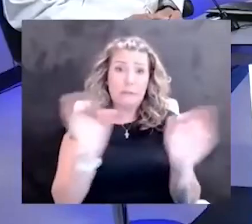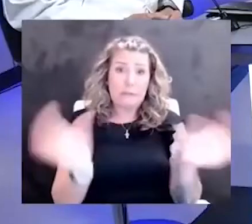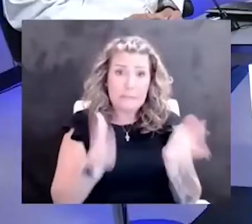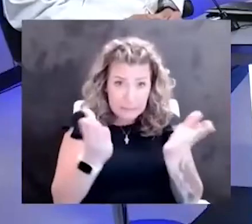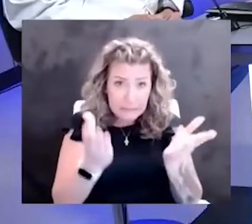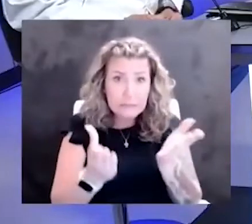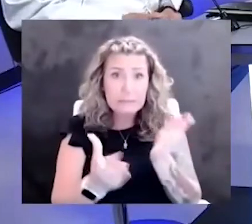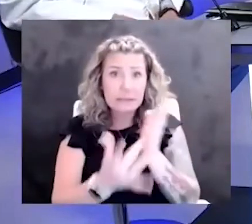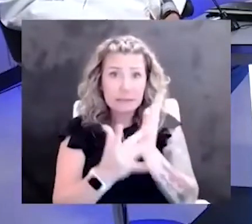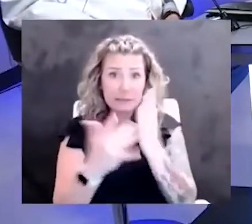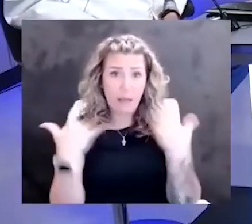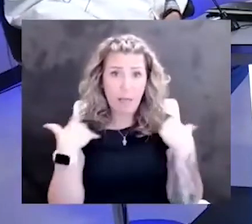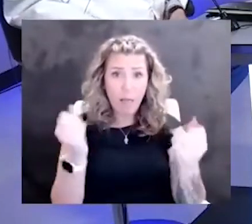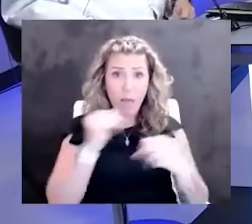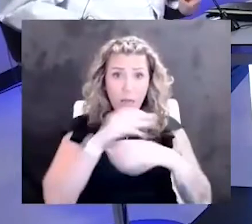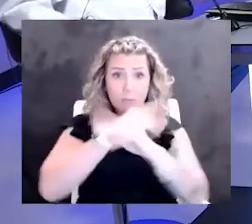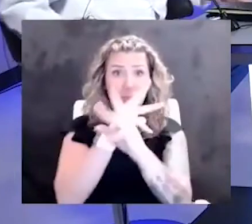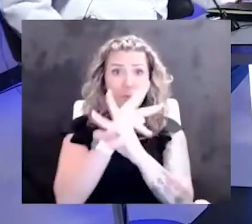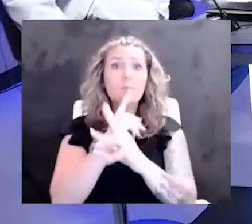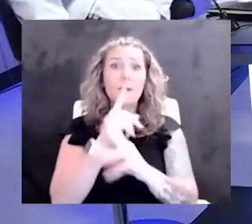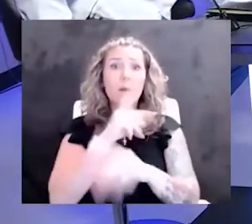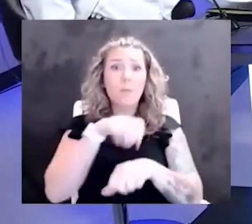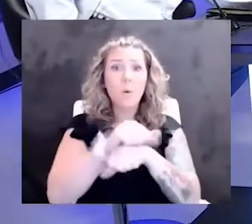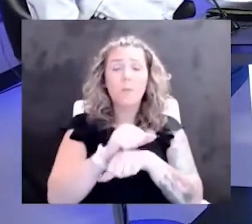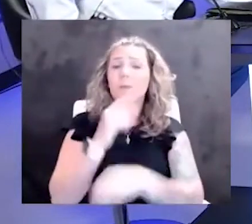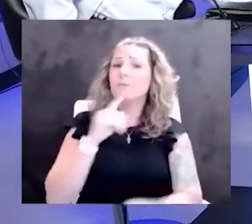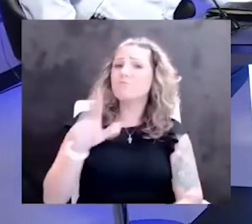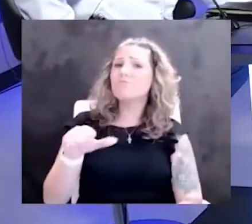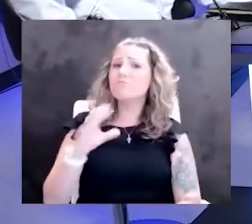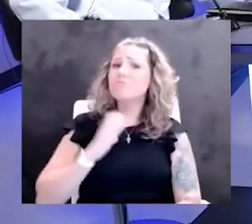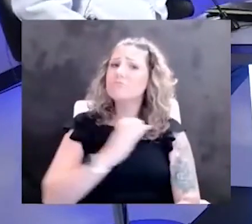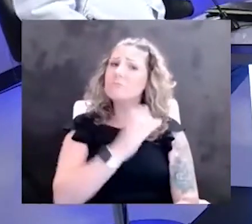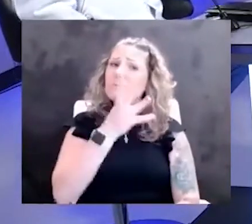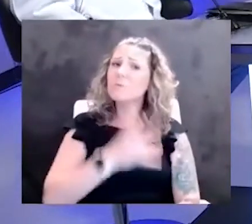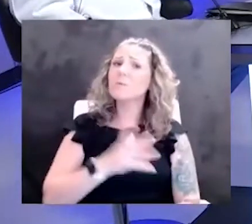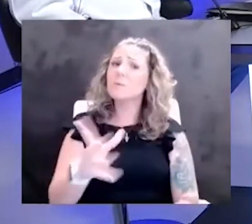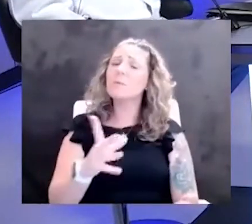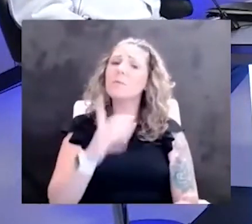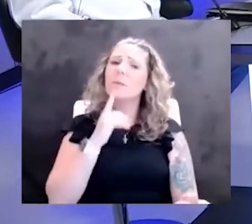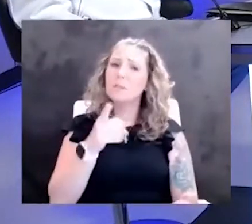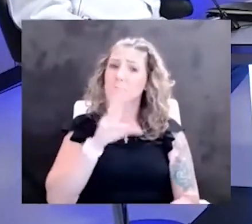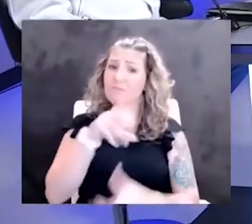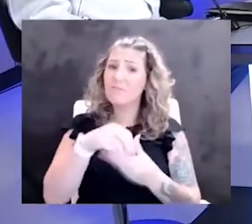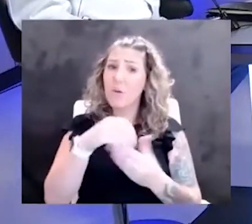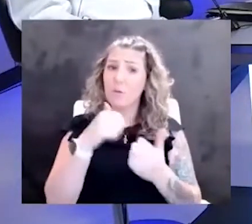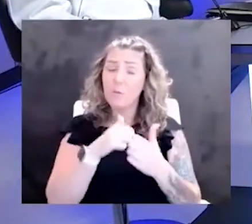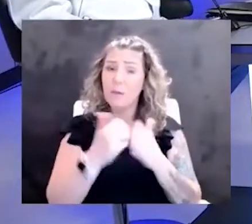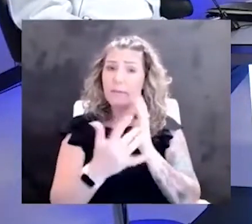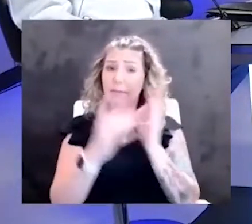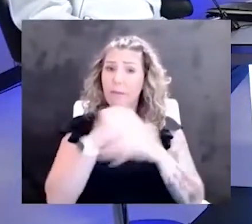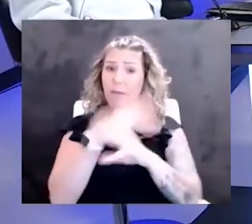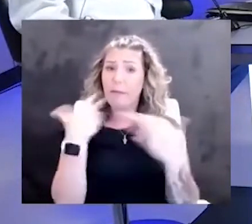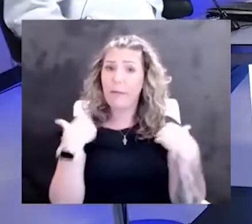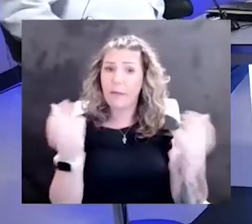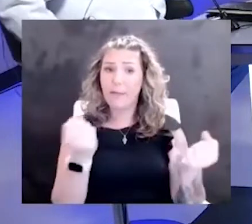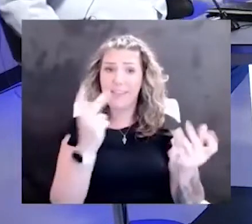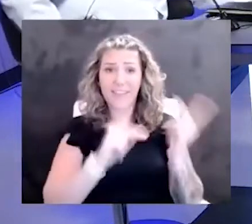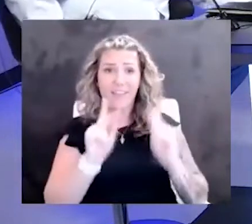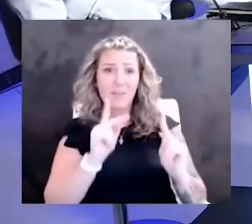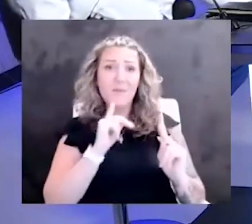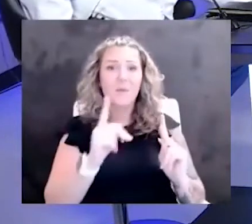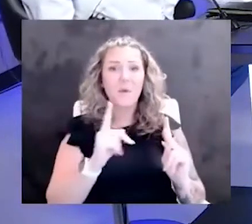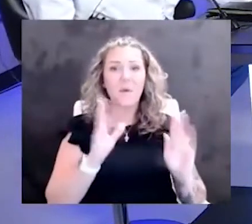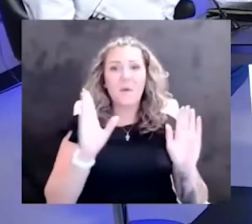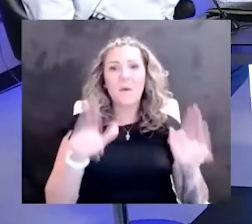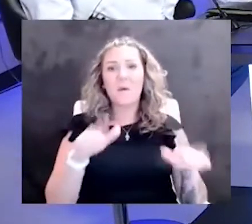that up. And so, Congresswoman Davids, so tell us, have you been involved in any of the telehealth efforts outside? Because for those of us who practice this, I'm putting in my own 2